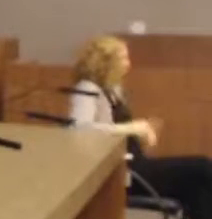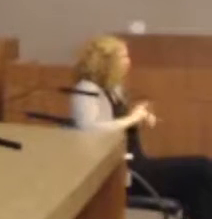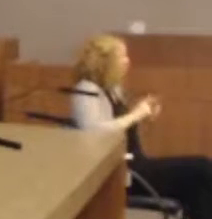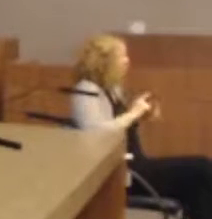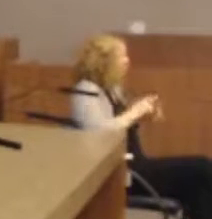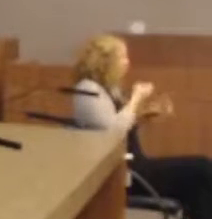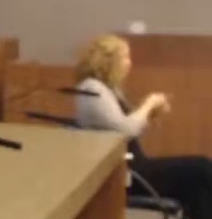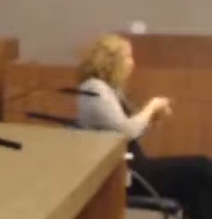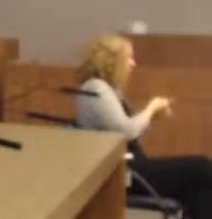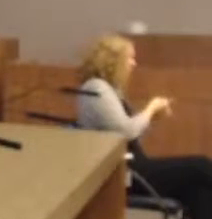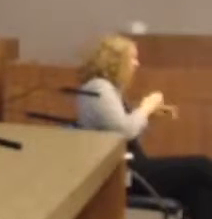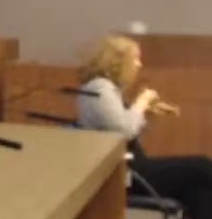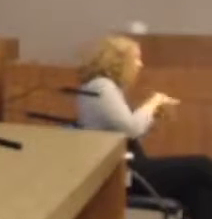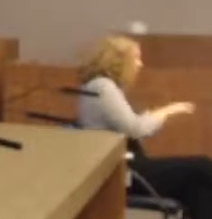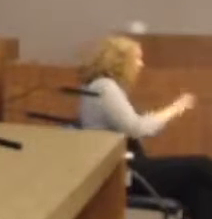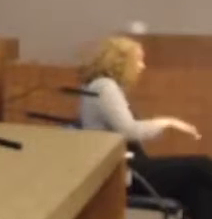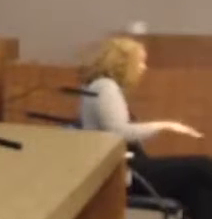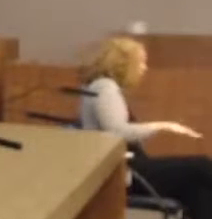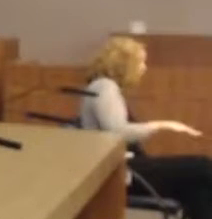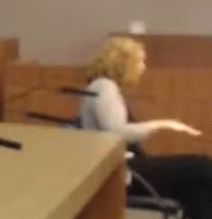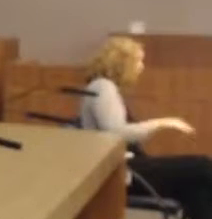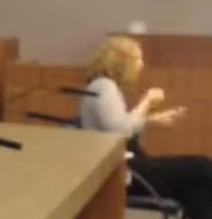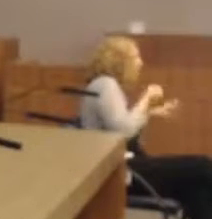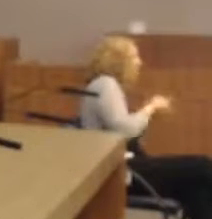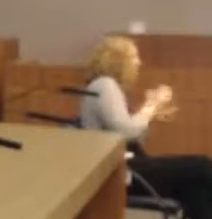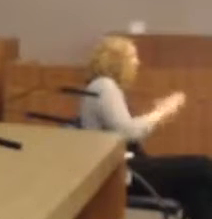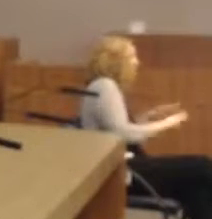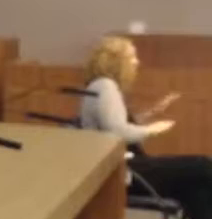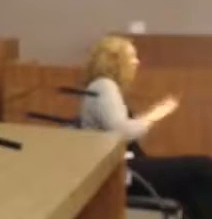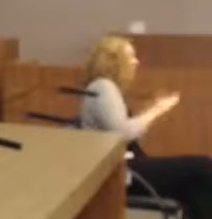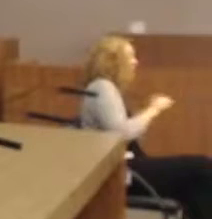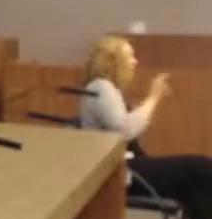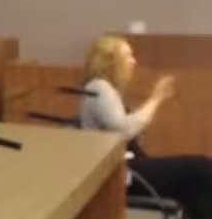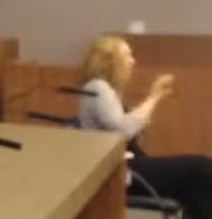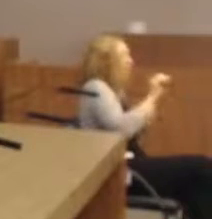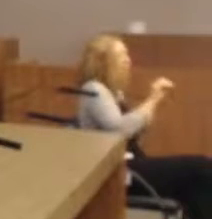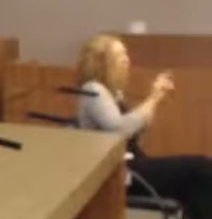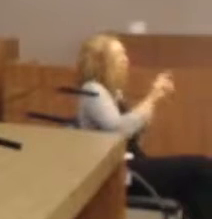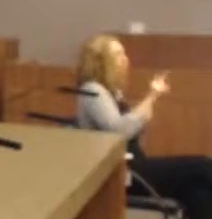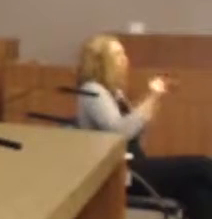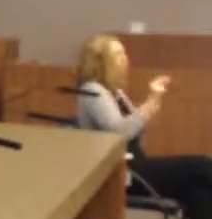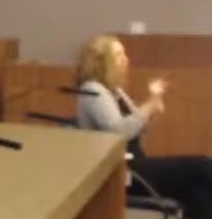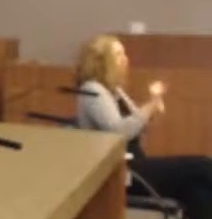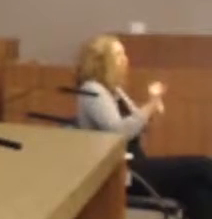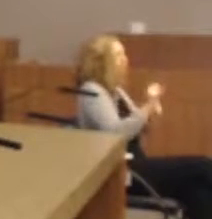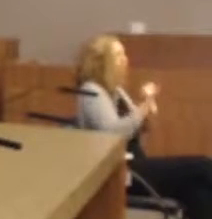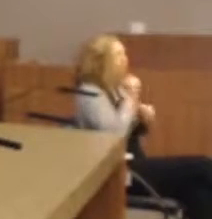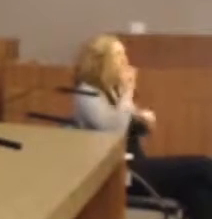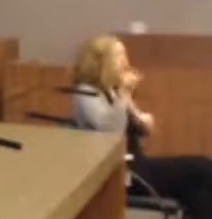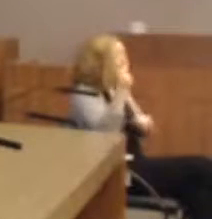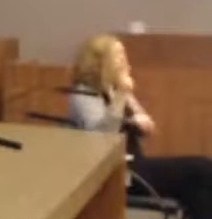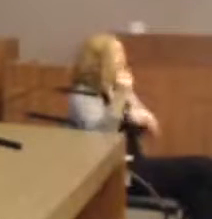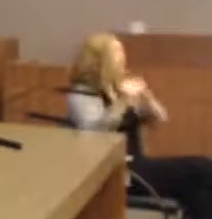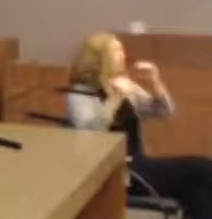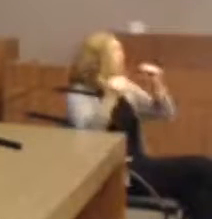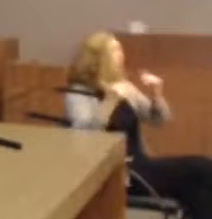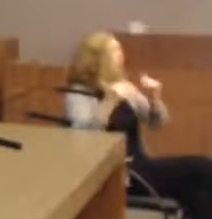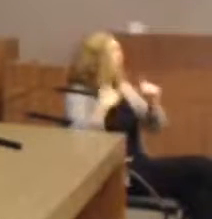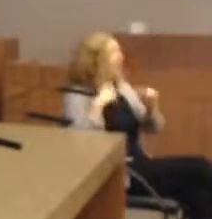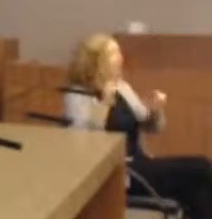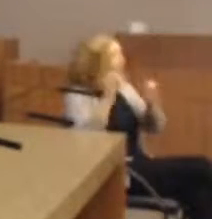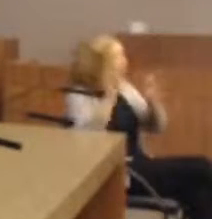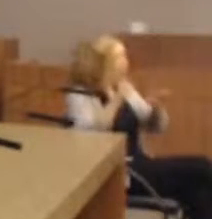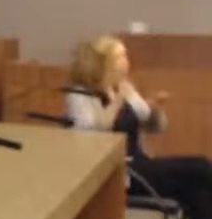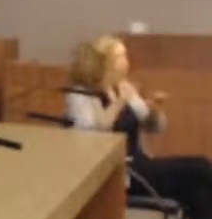actually affects the development of those organs. So it's not just that an adult has the trauma and it affects their